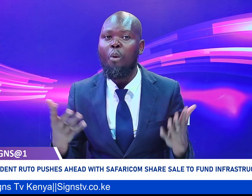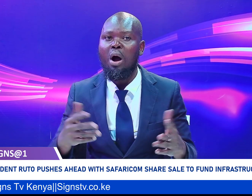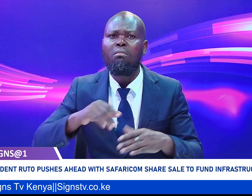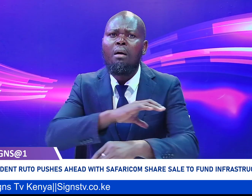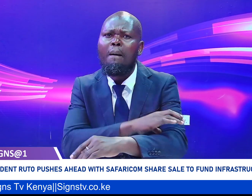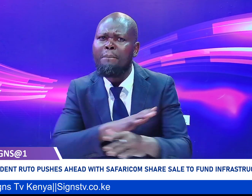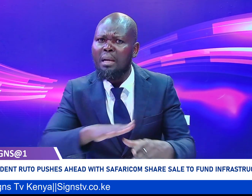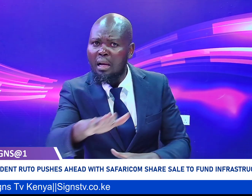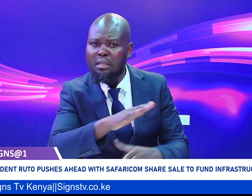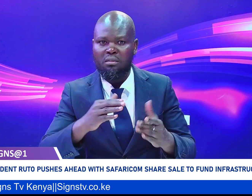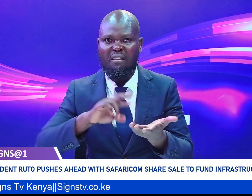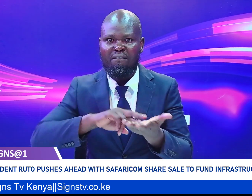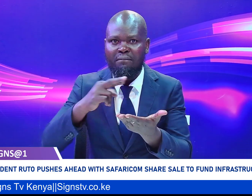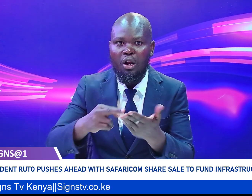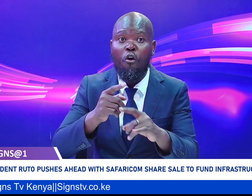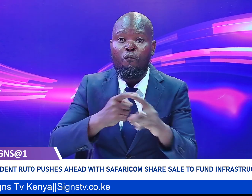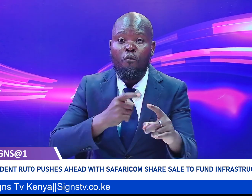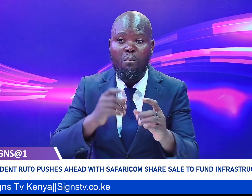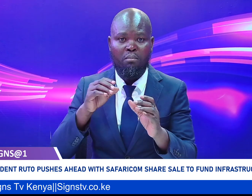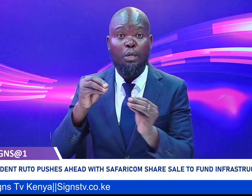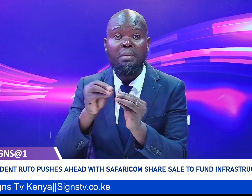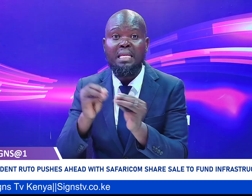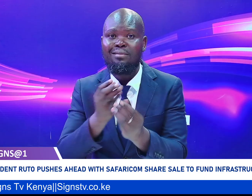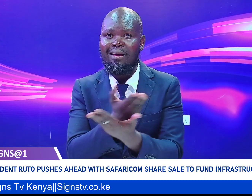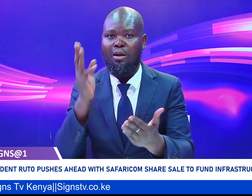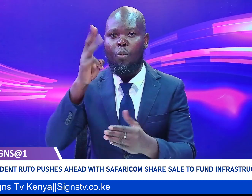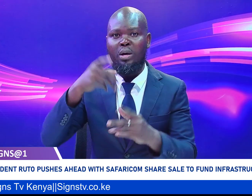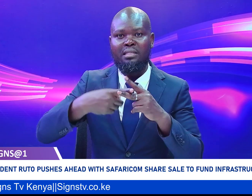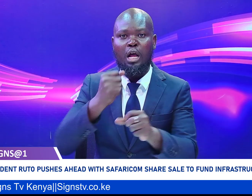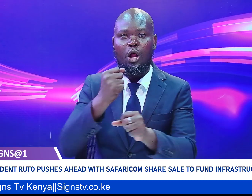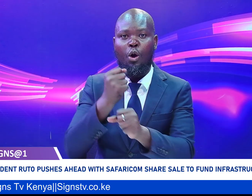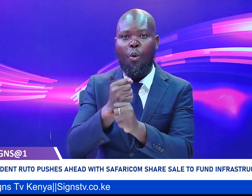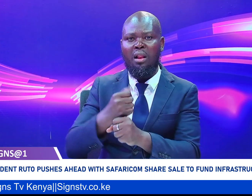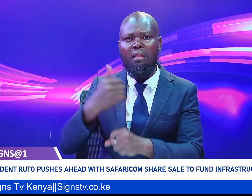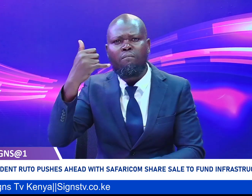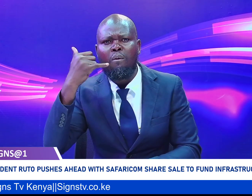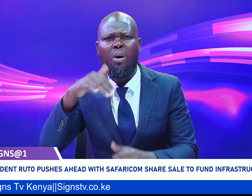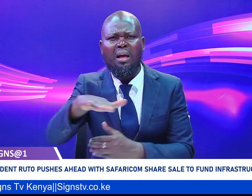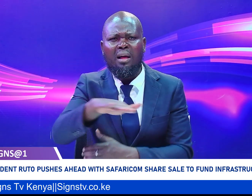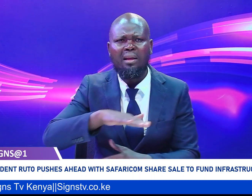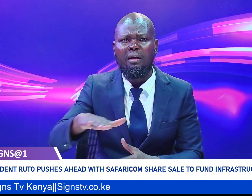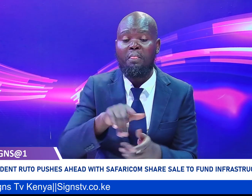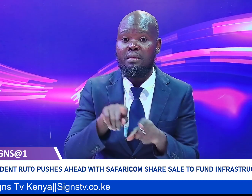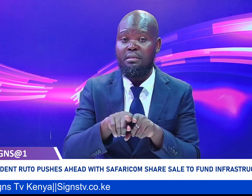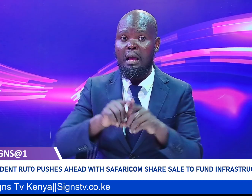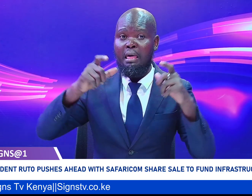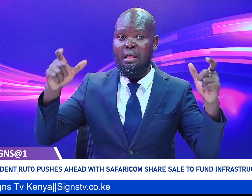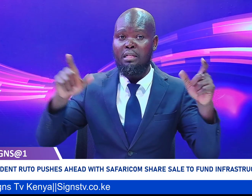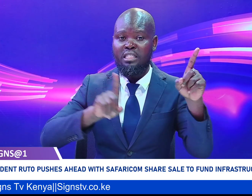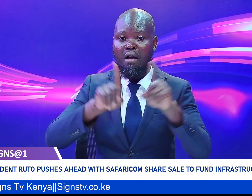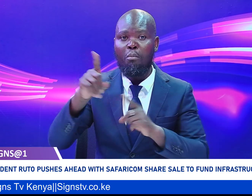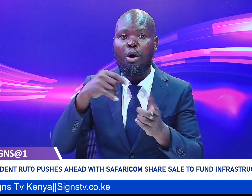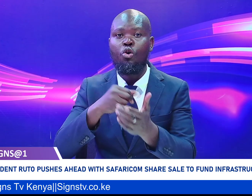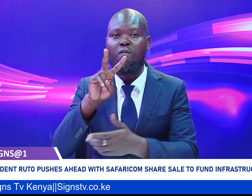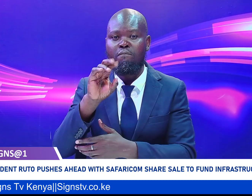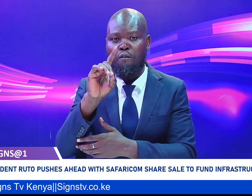announcing that its seed capital will be sourced from the controversial sale of minority stake in